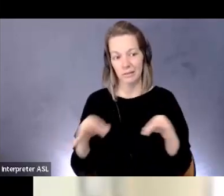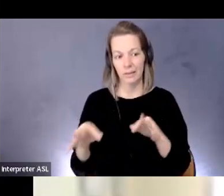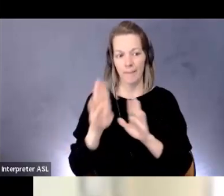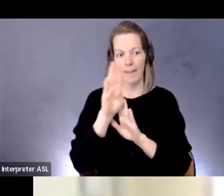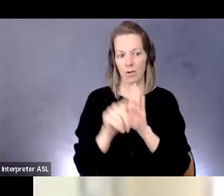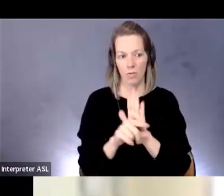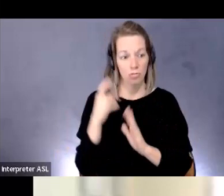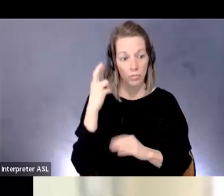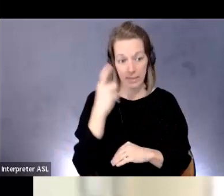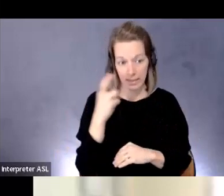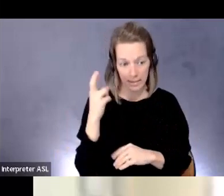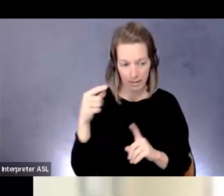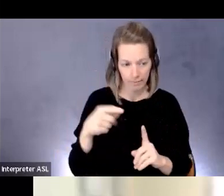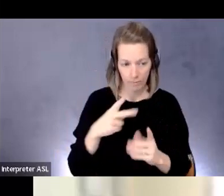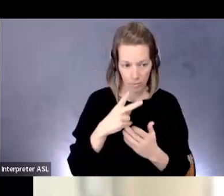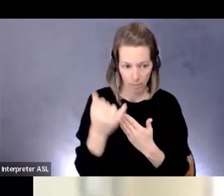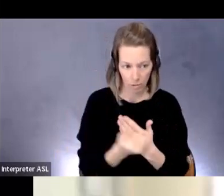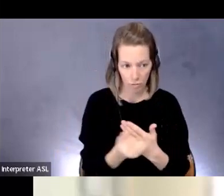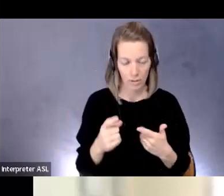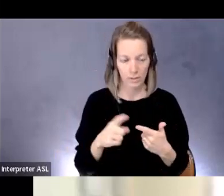project.